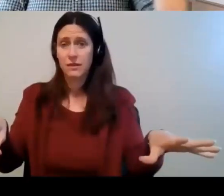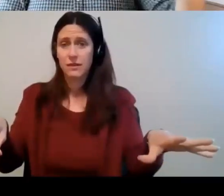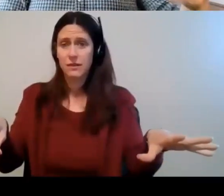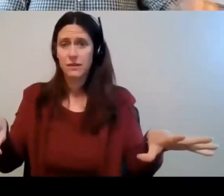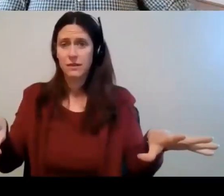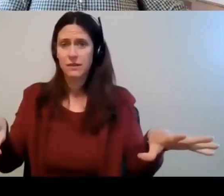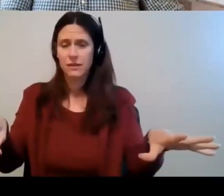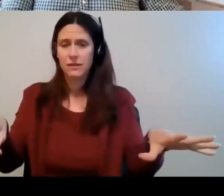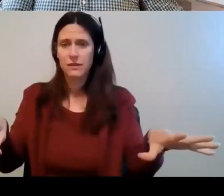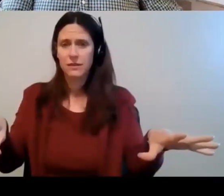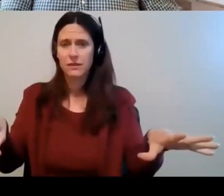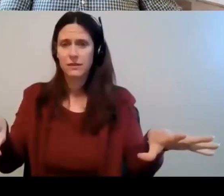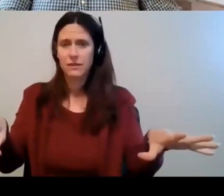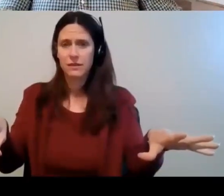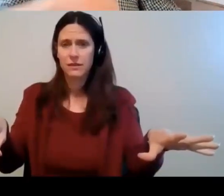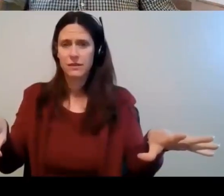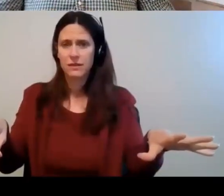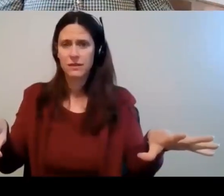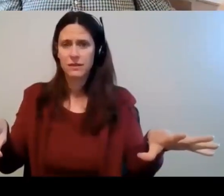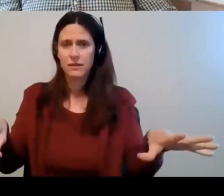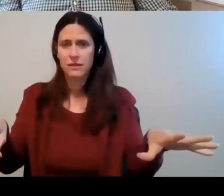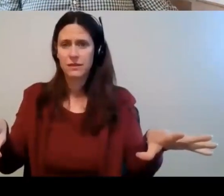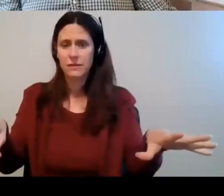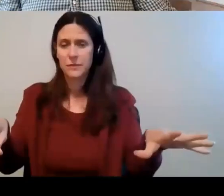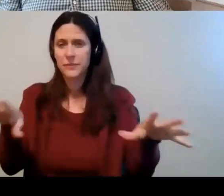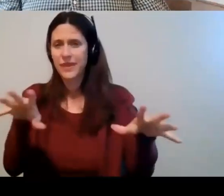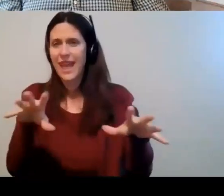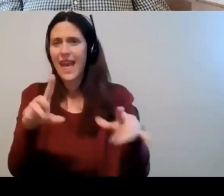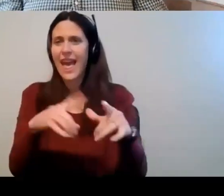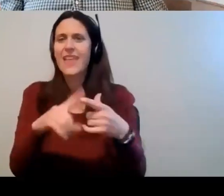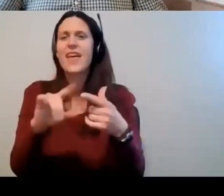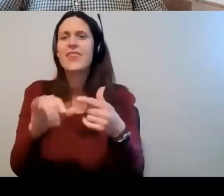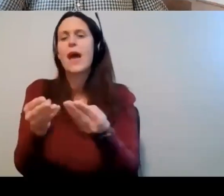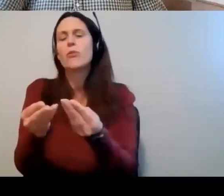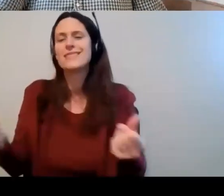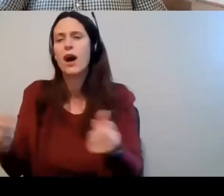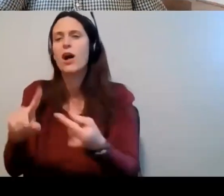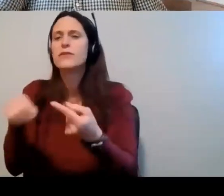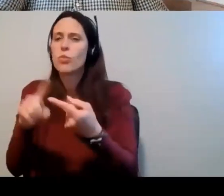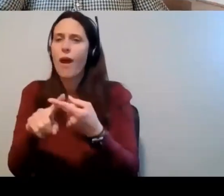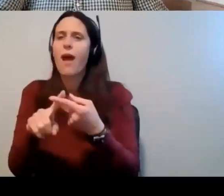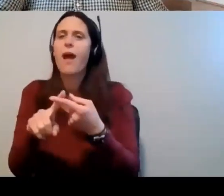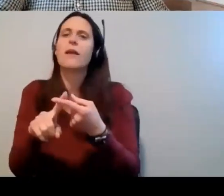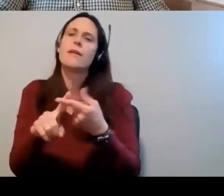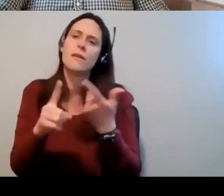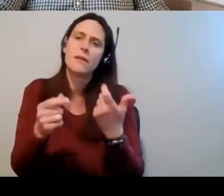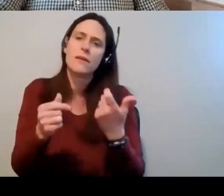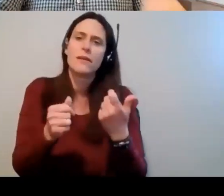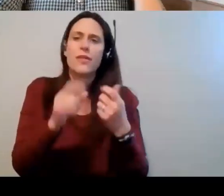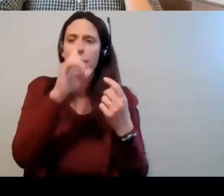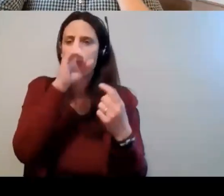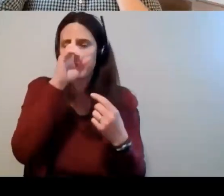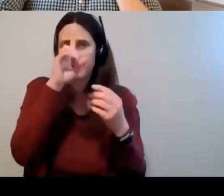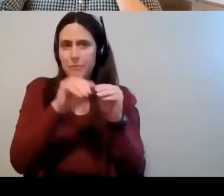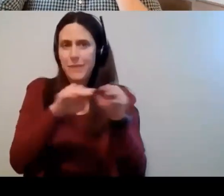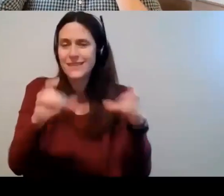being able to have that resolve as we see things return back to normal a little bit.